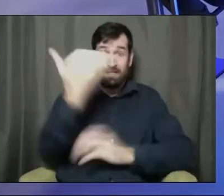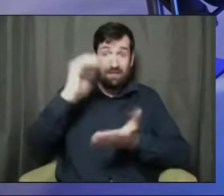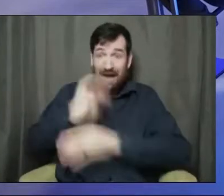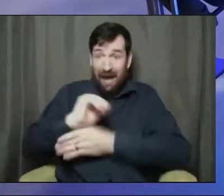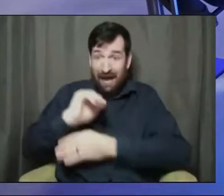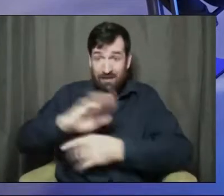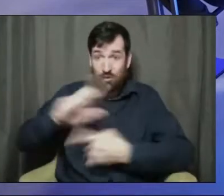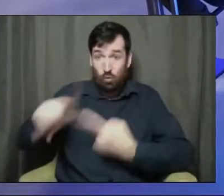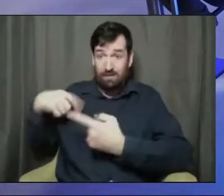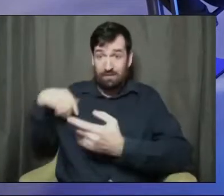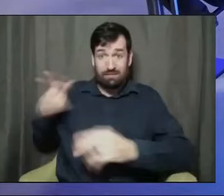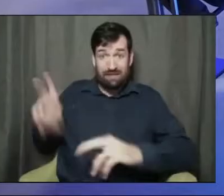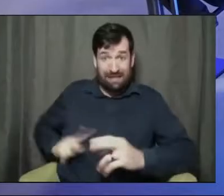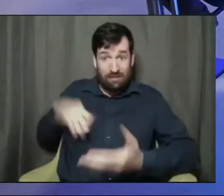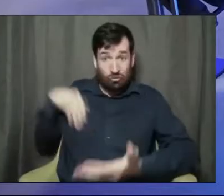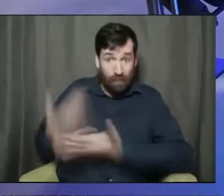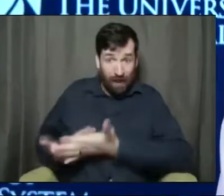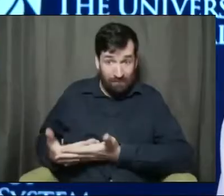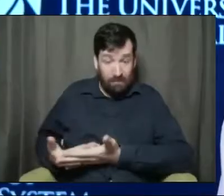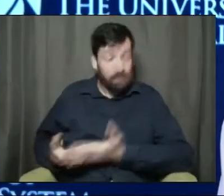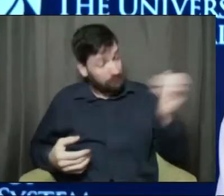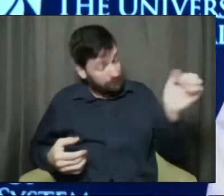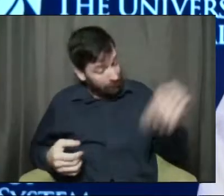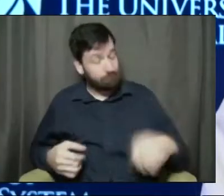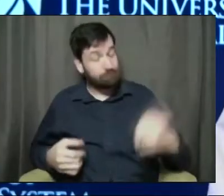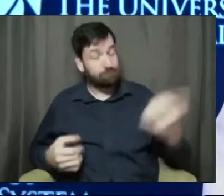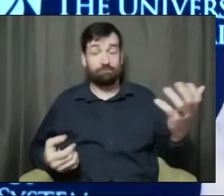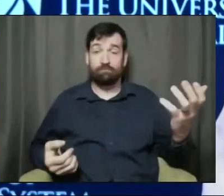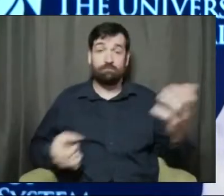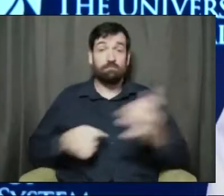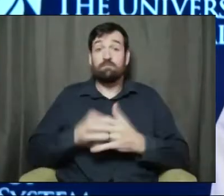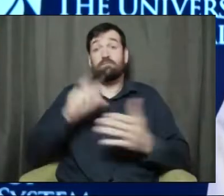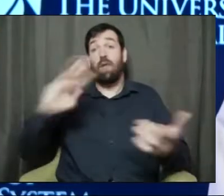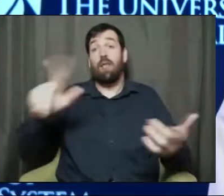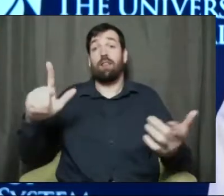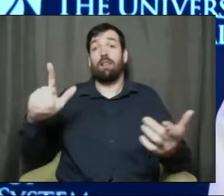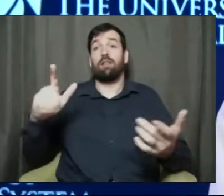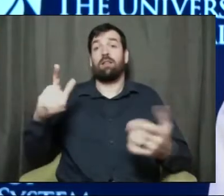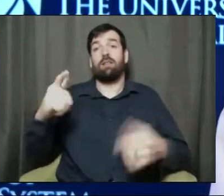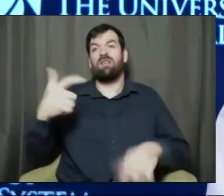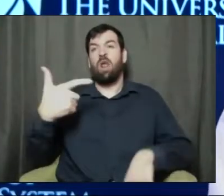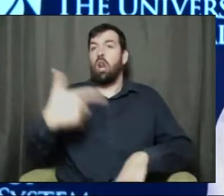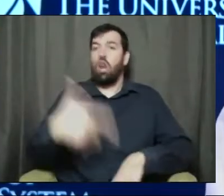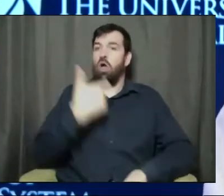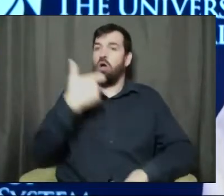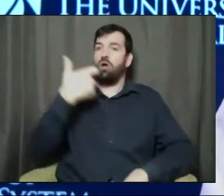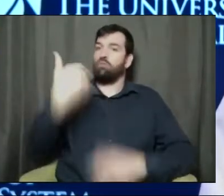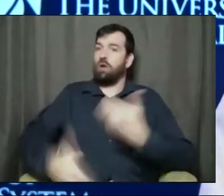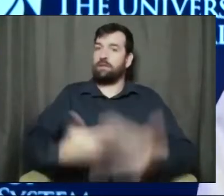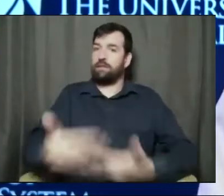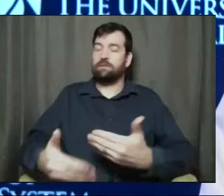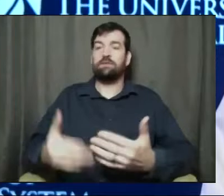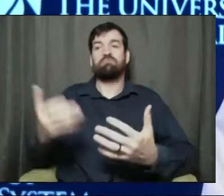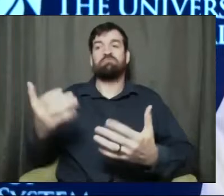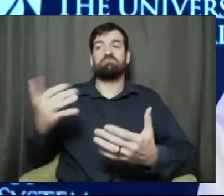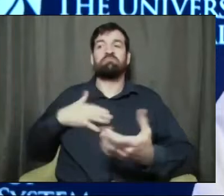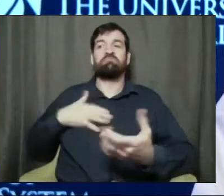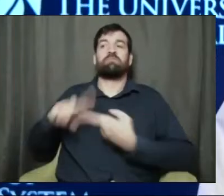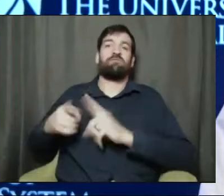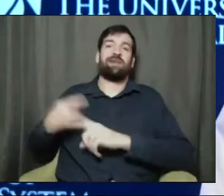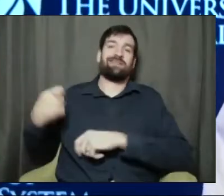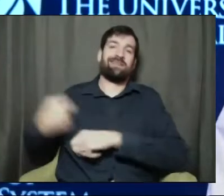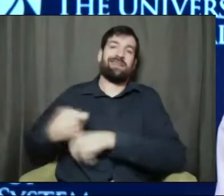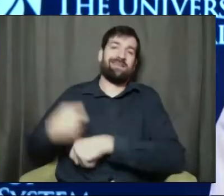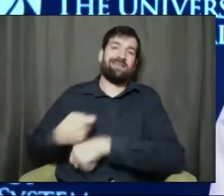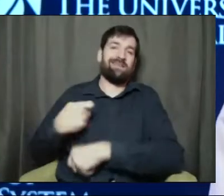and you're called to duty? Yeah. Well, it's a long process. I think, you know, a lot of my friends kind of kid me, and I get a call and